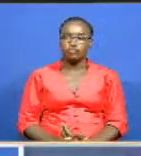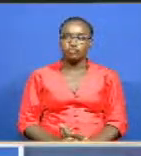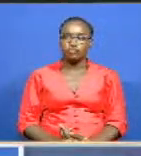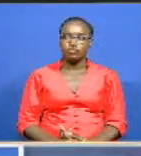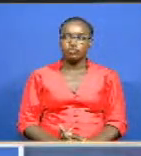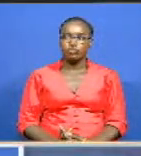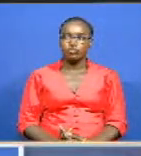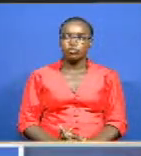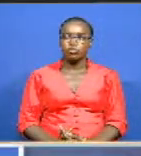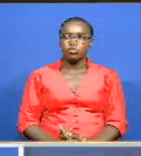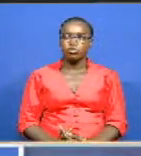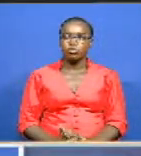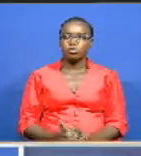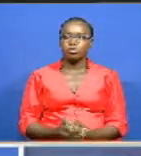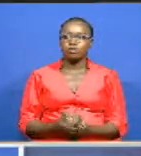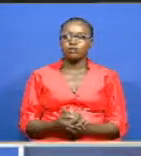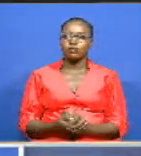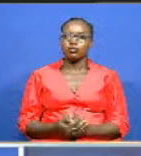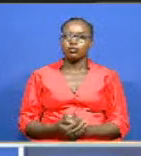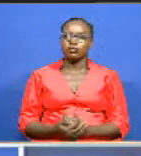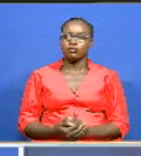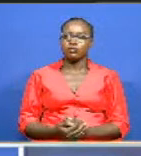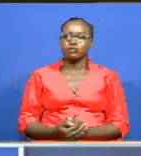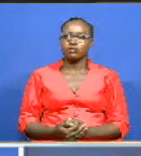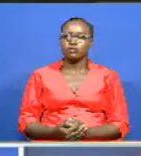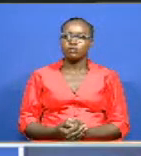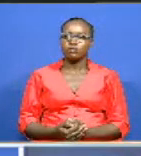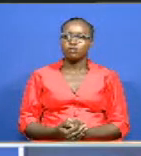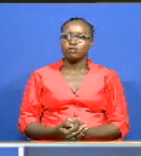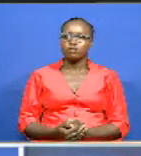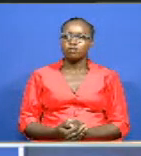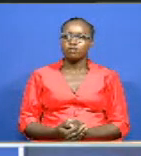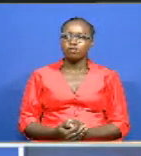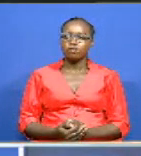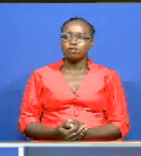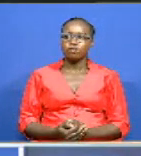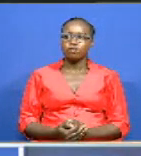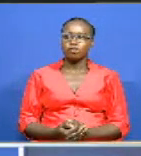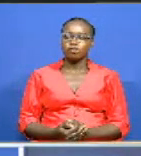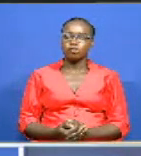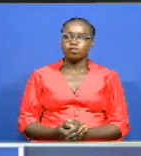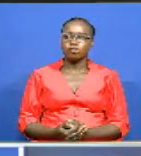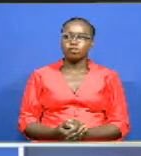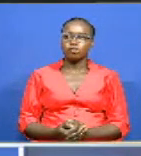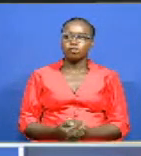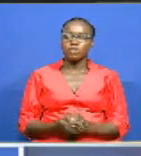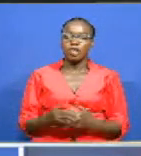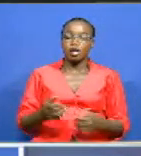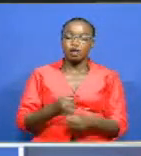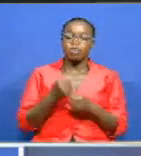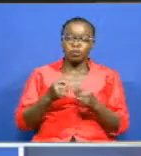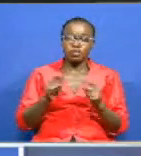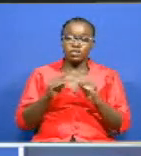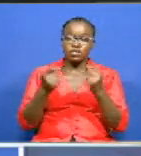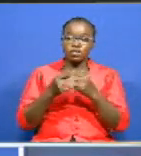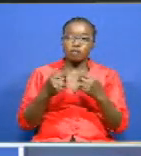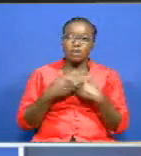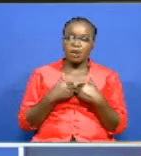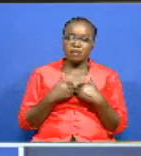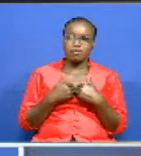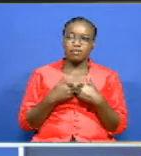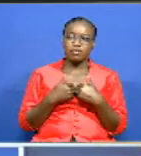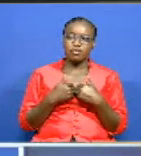Yeah, it's a balancing act, you know. Some nights the offense is going to be there, some nights the defense. You know, I've got a lot of confidence in this team on the defensive end.